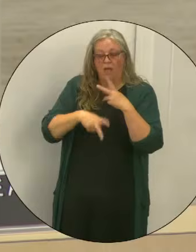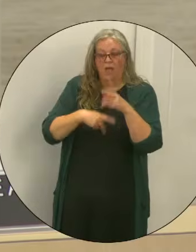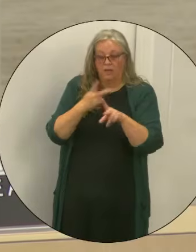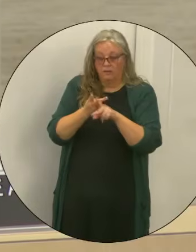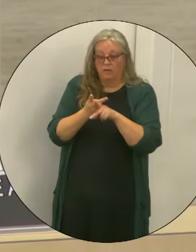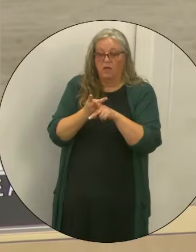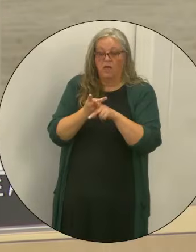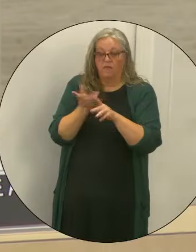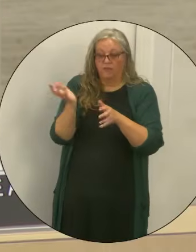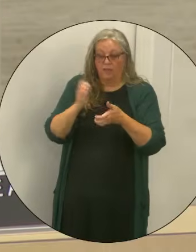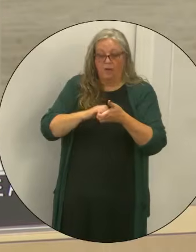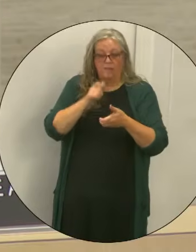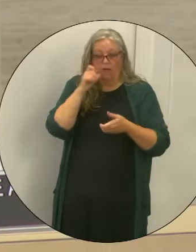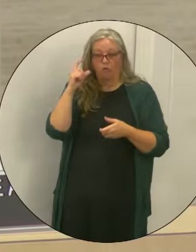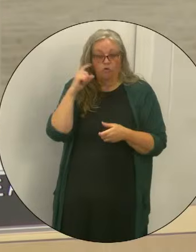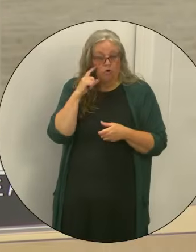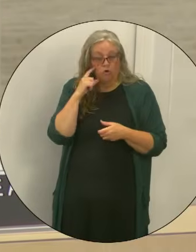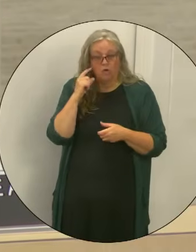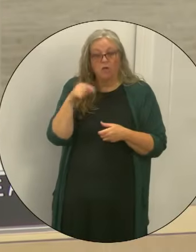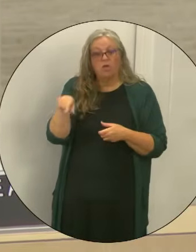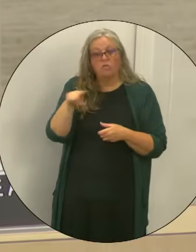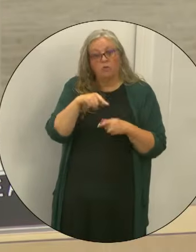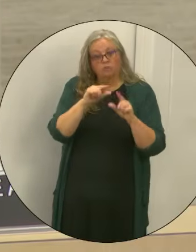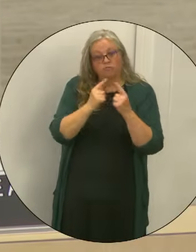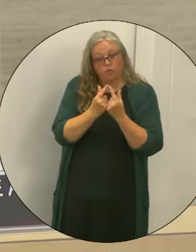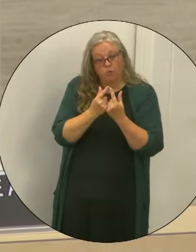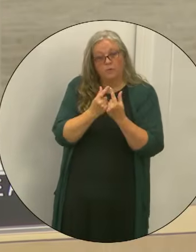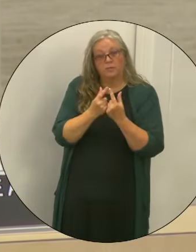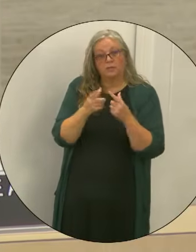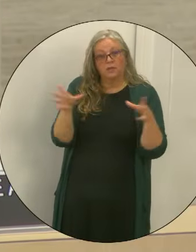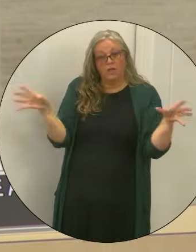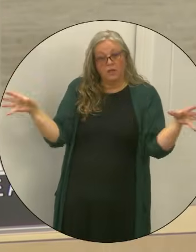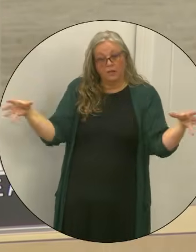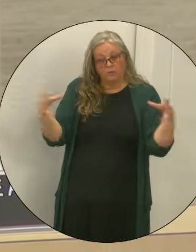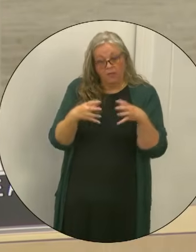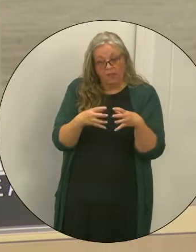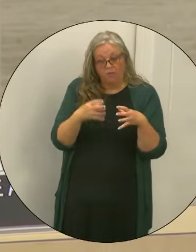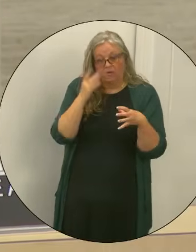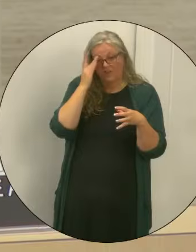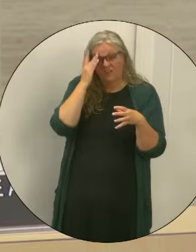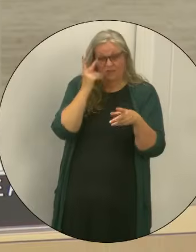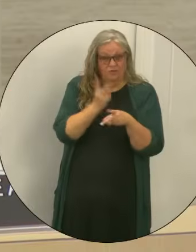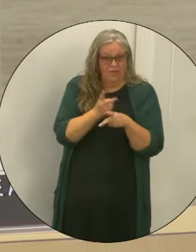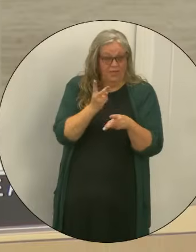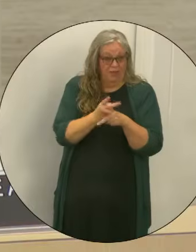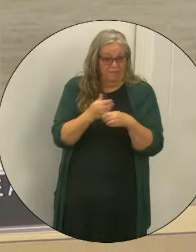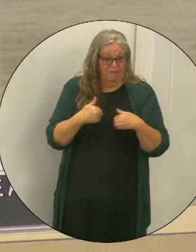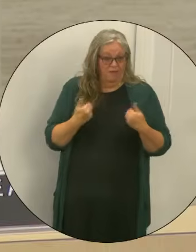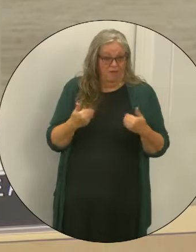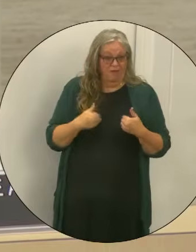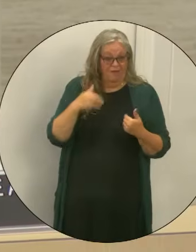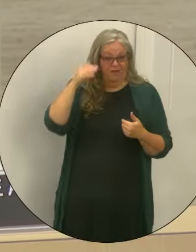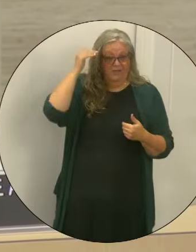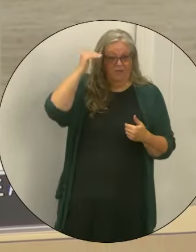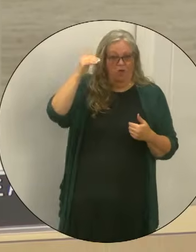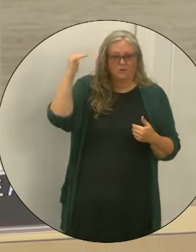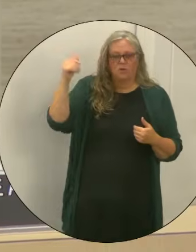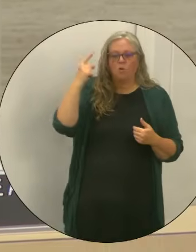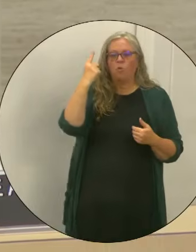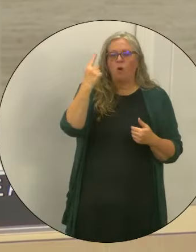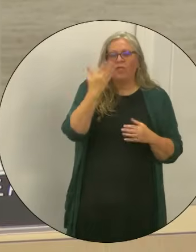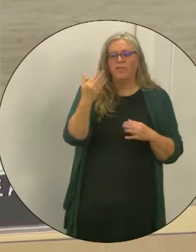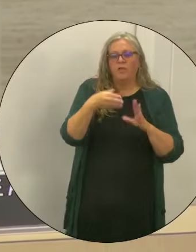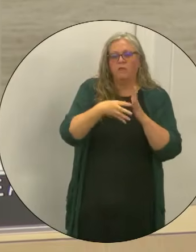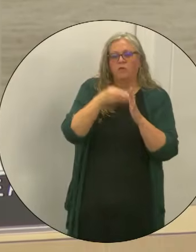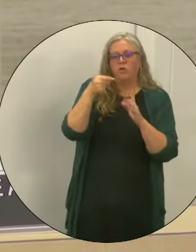heard that those groups come together to address the young adults. So if you could take one takeaway that you've learned from